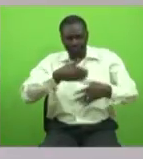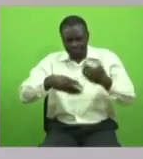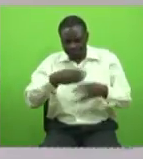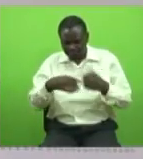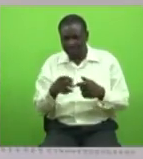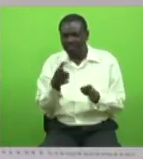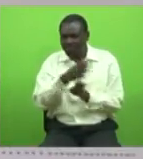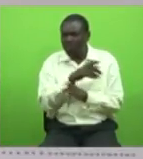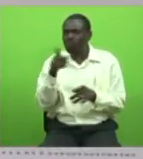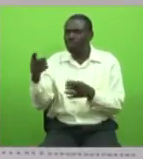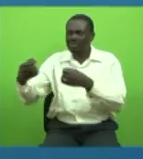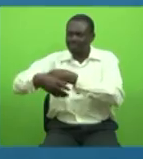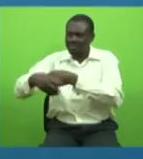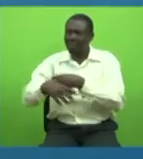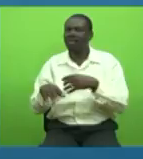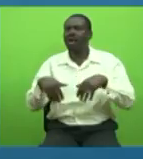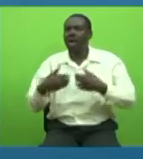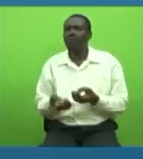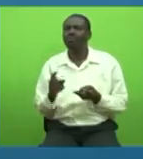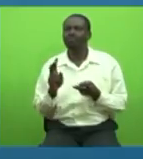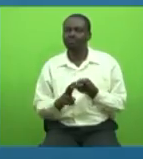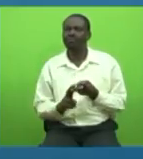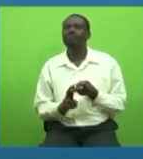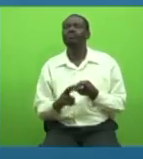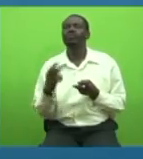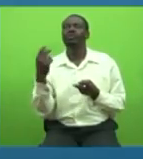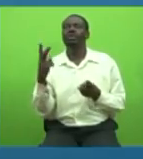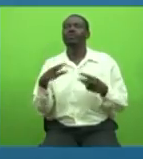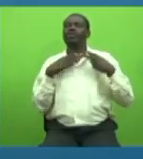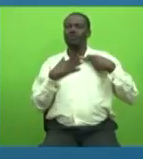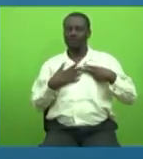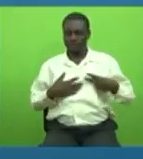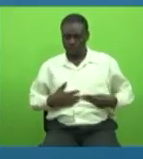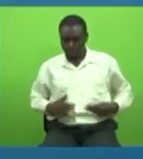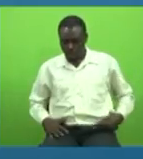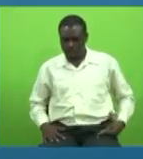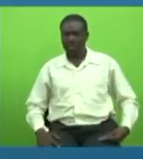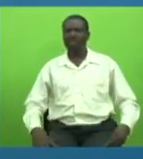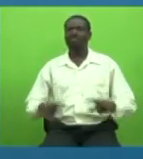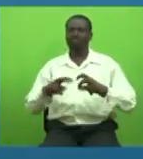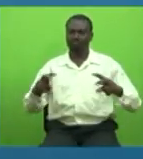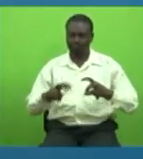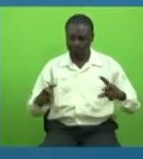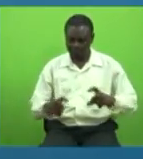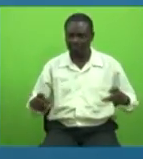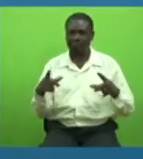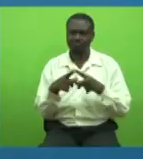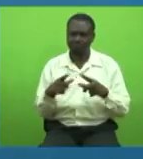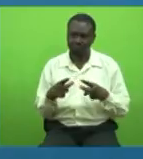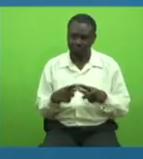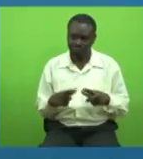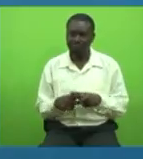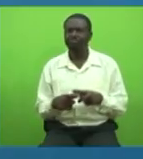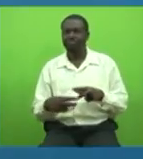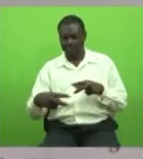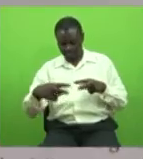physical examination, which may include some of your private parts, because as you have said, you are raped.